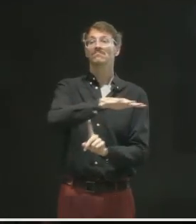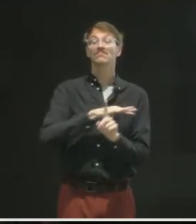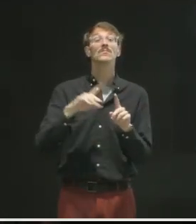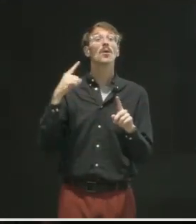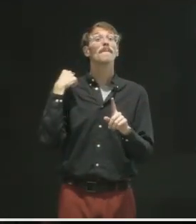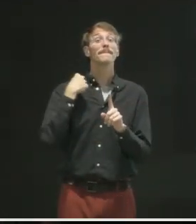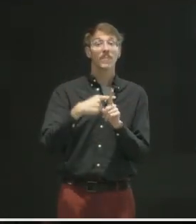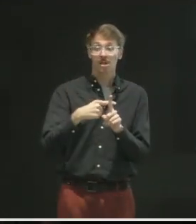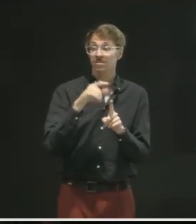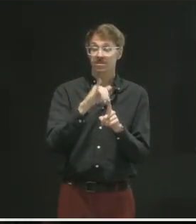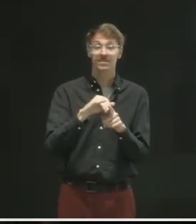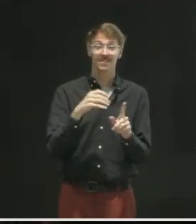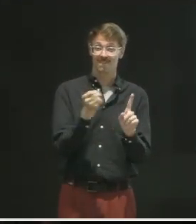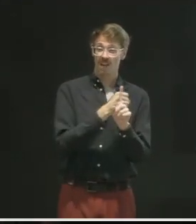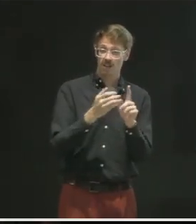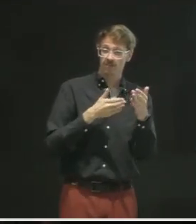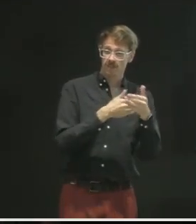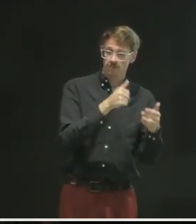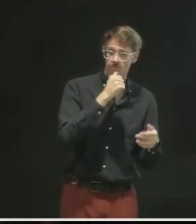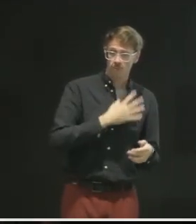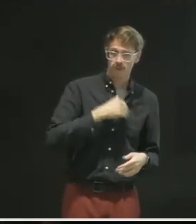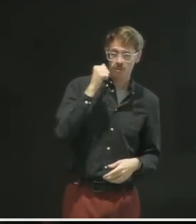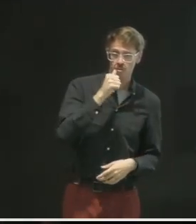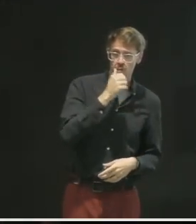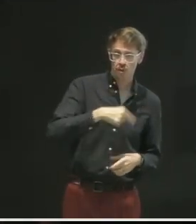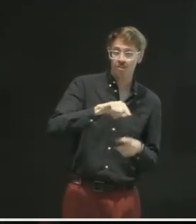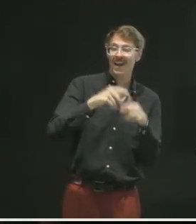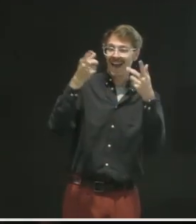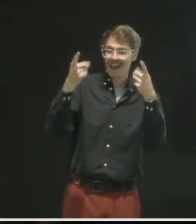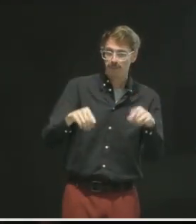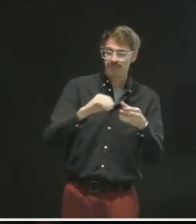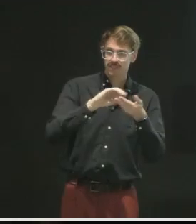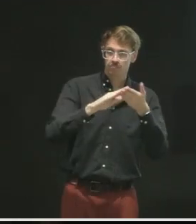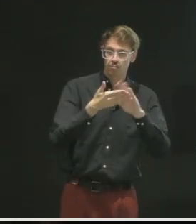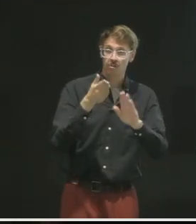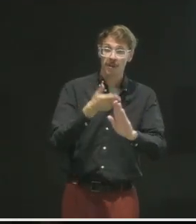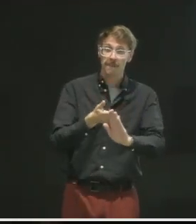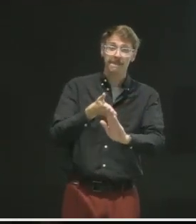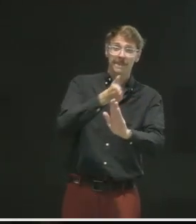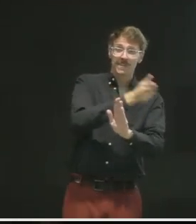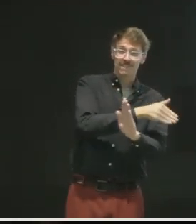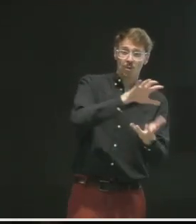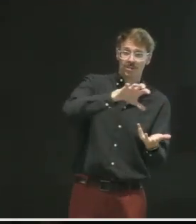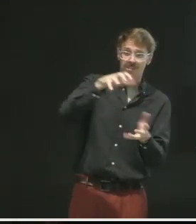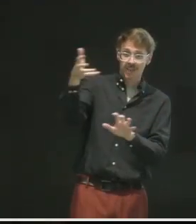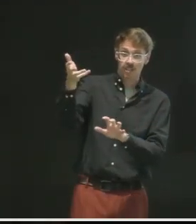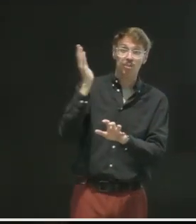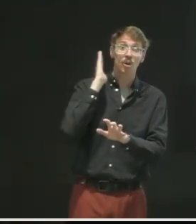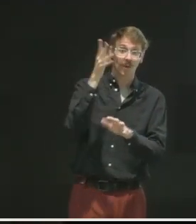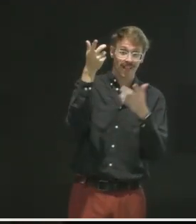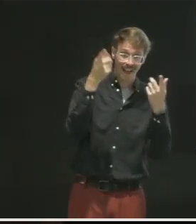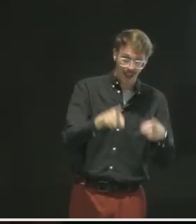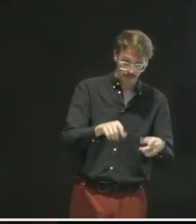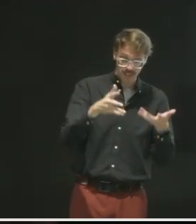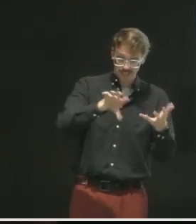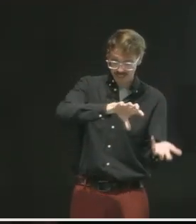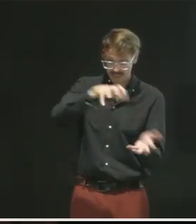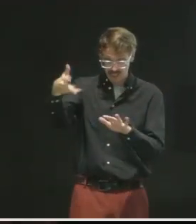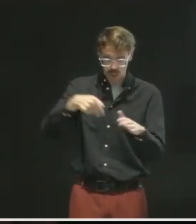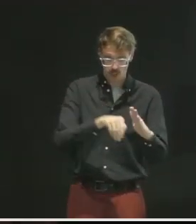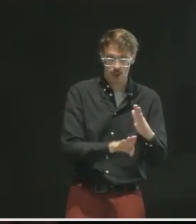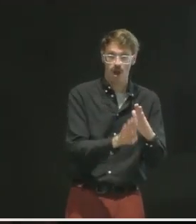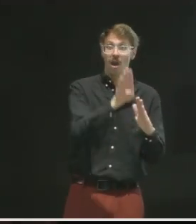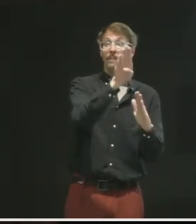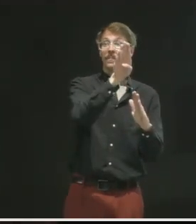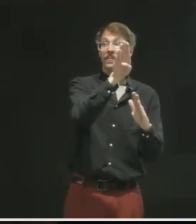girls is happening in communities before a disaster occurs. It will happen and increase during the disaster,